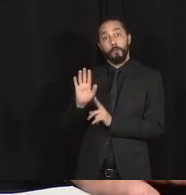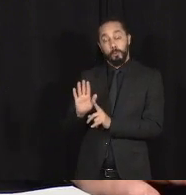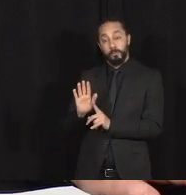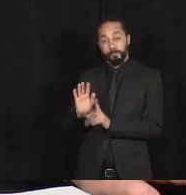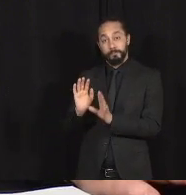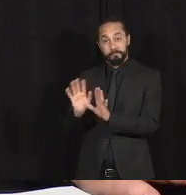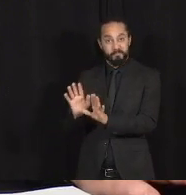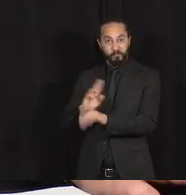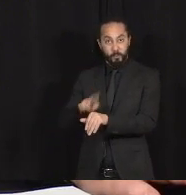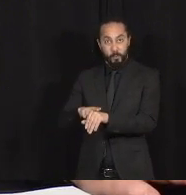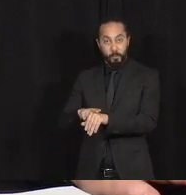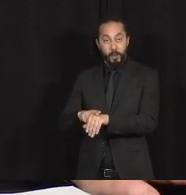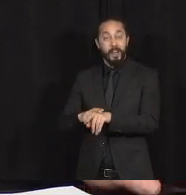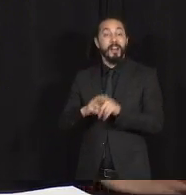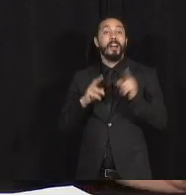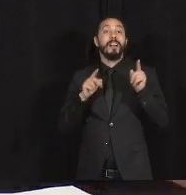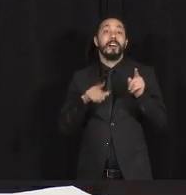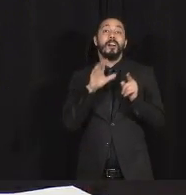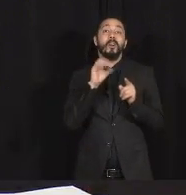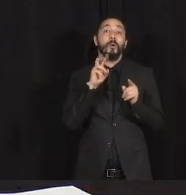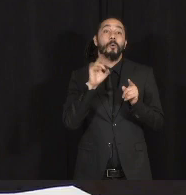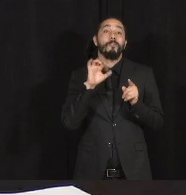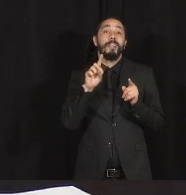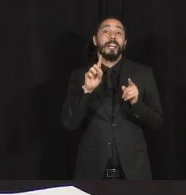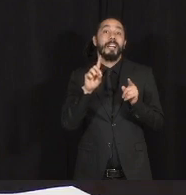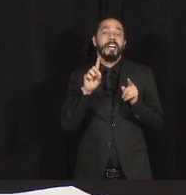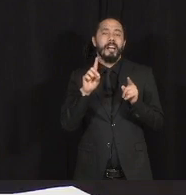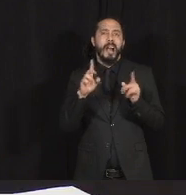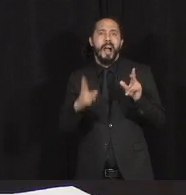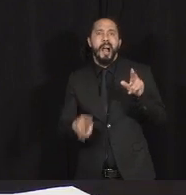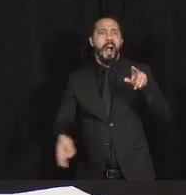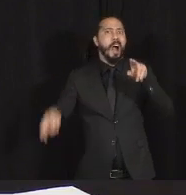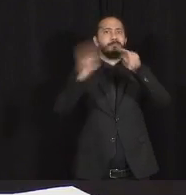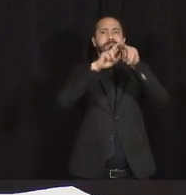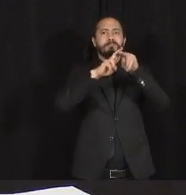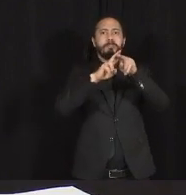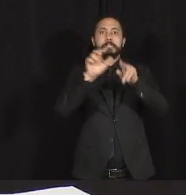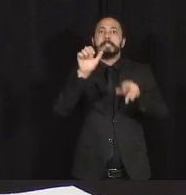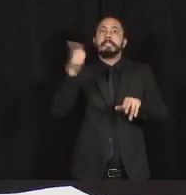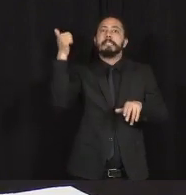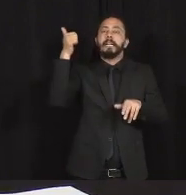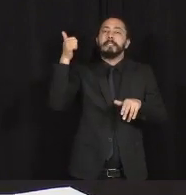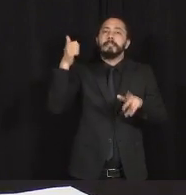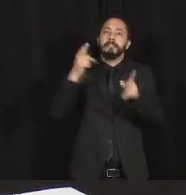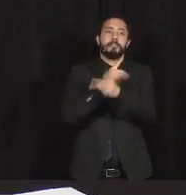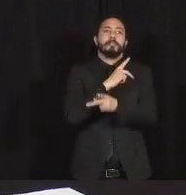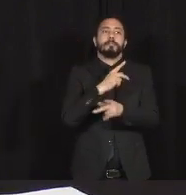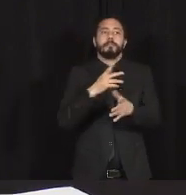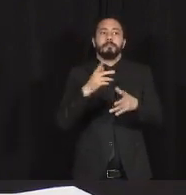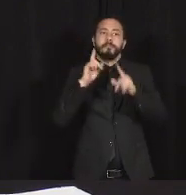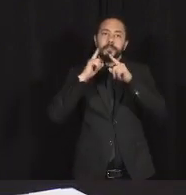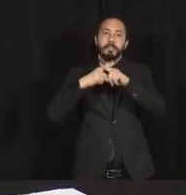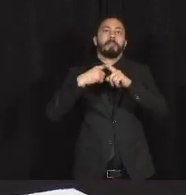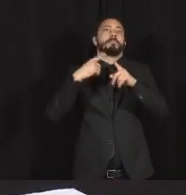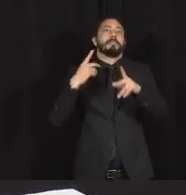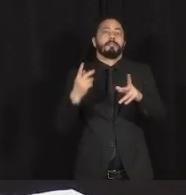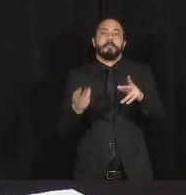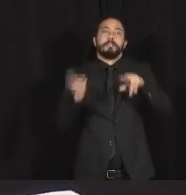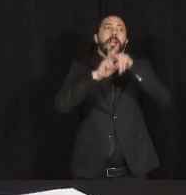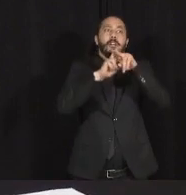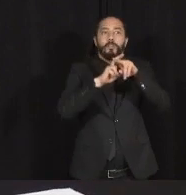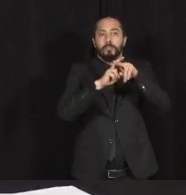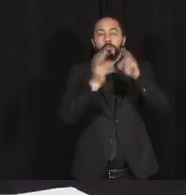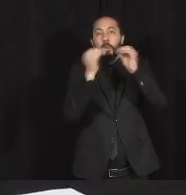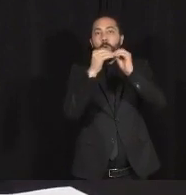you remember that we have no vaccine, we have no specific treatment, and this is a disease which